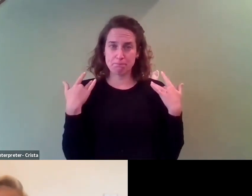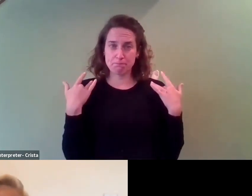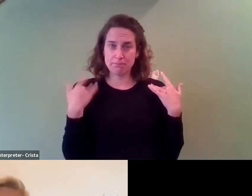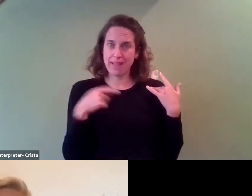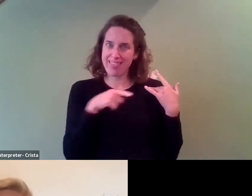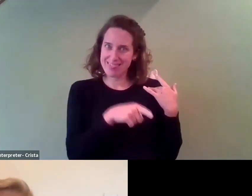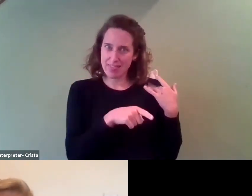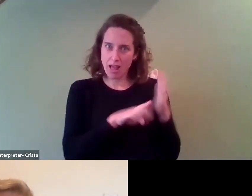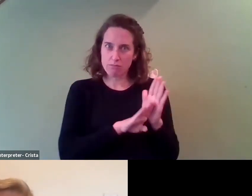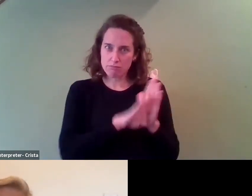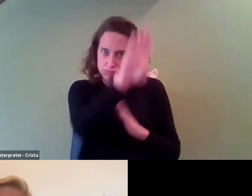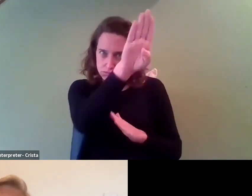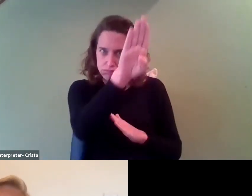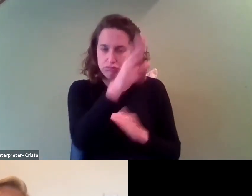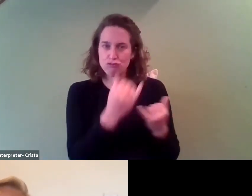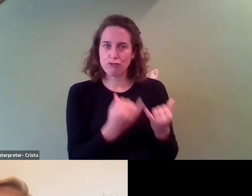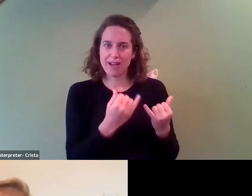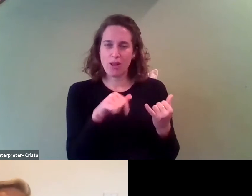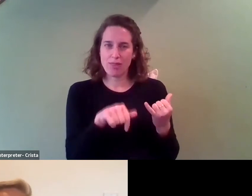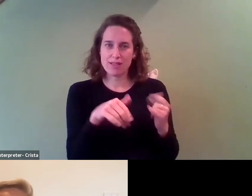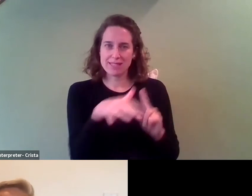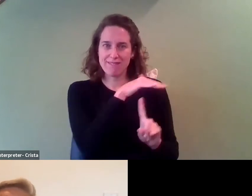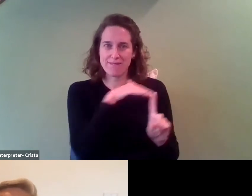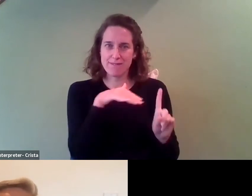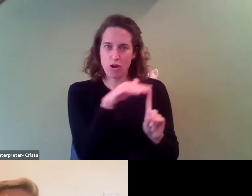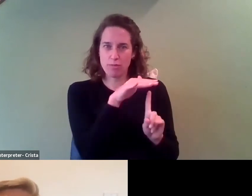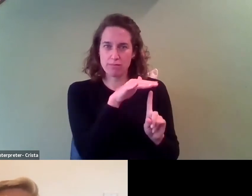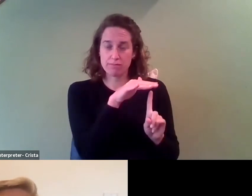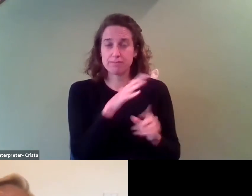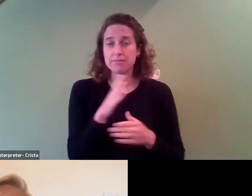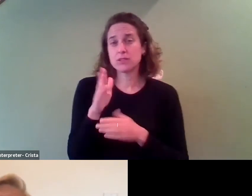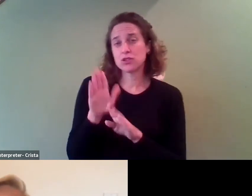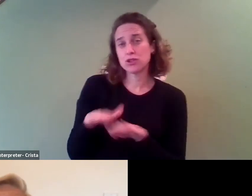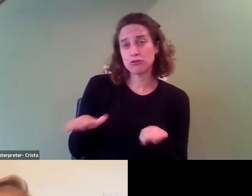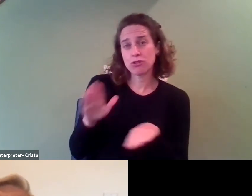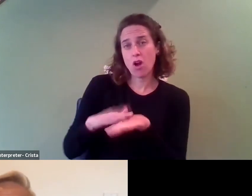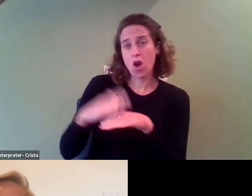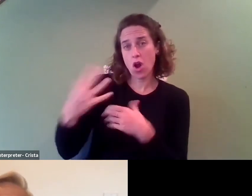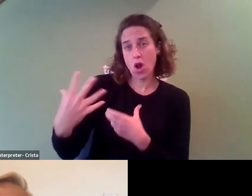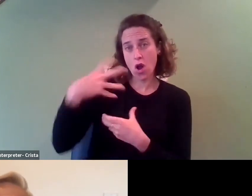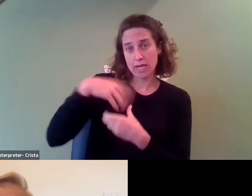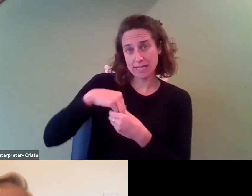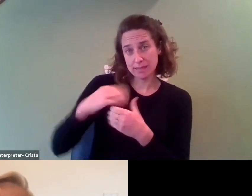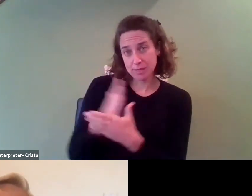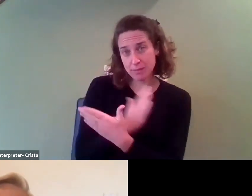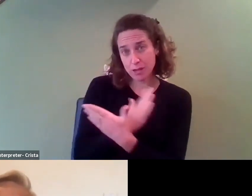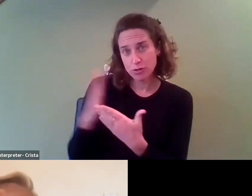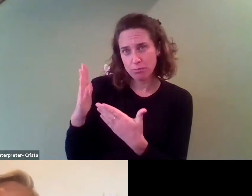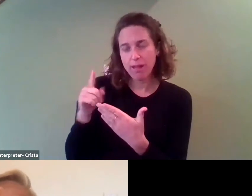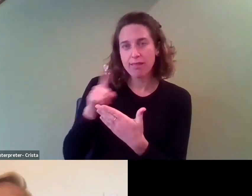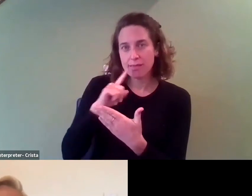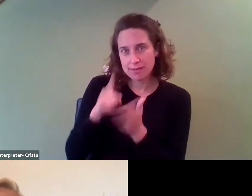actually thriving in this environment. Some of the kids on the autism spectrum are doing better in this environment than they